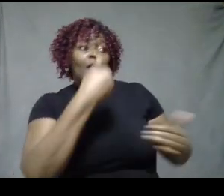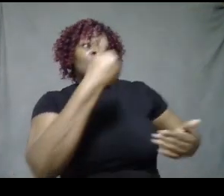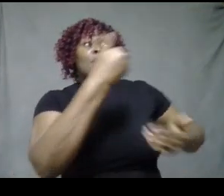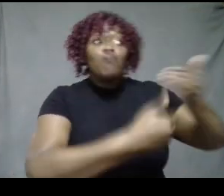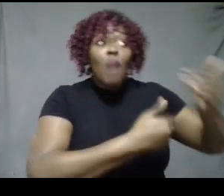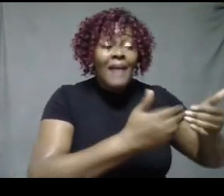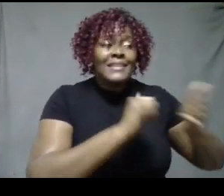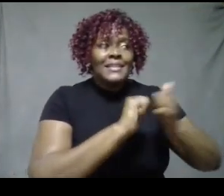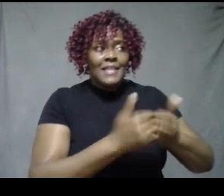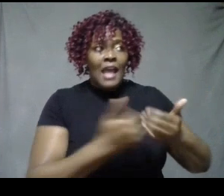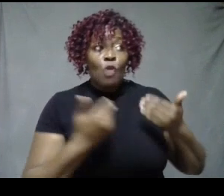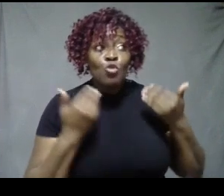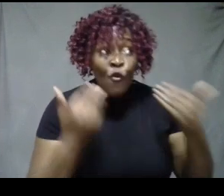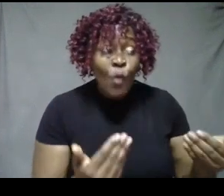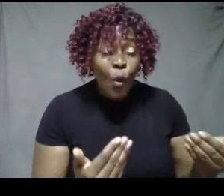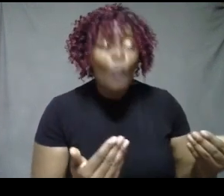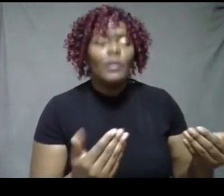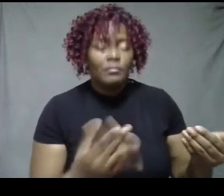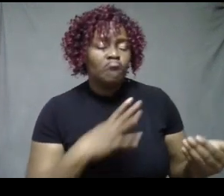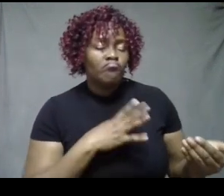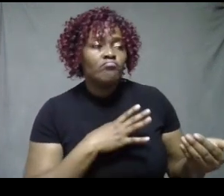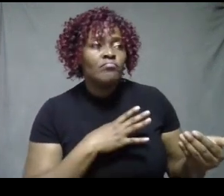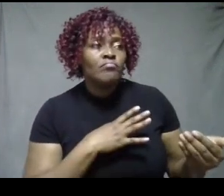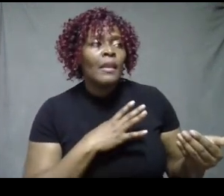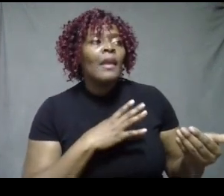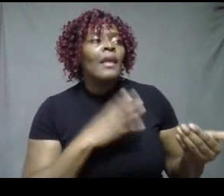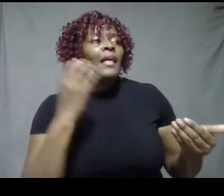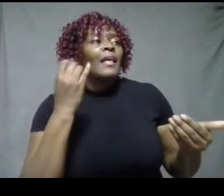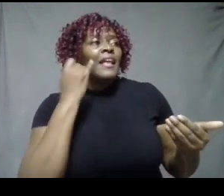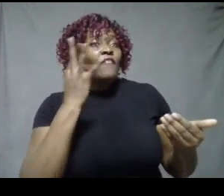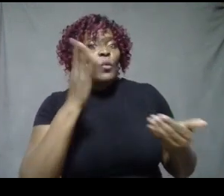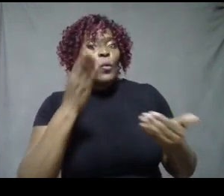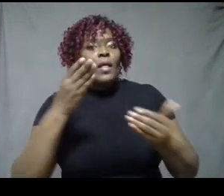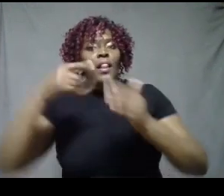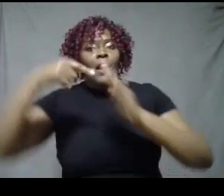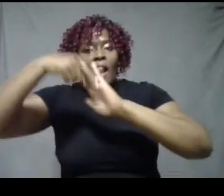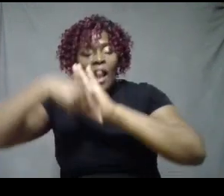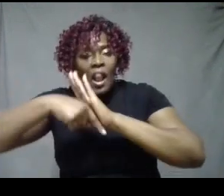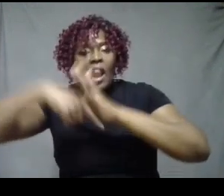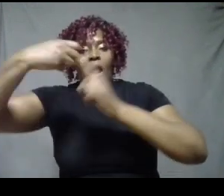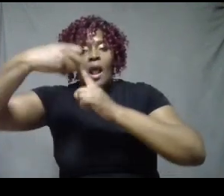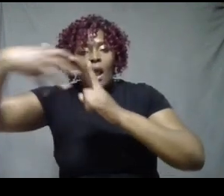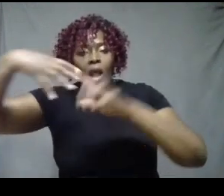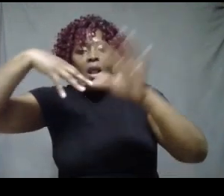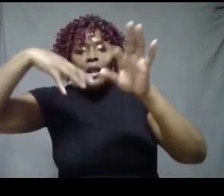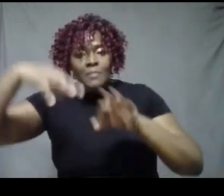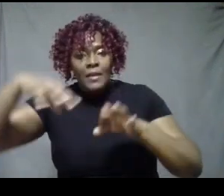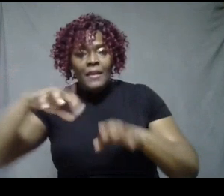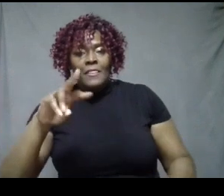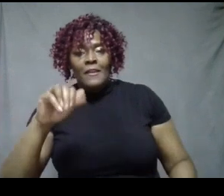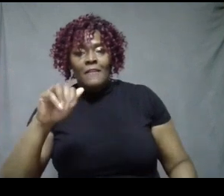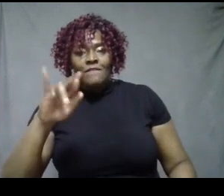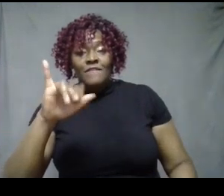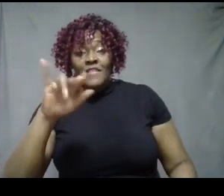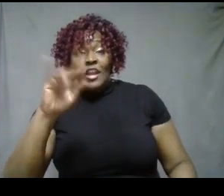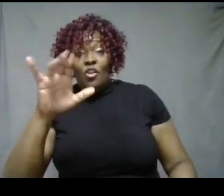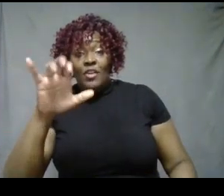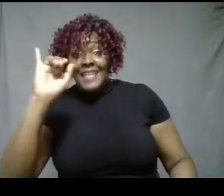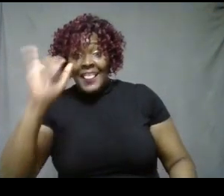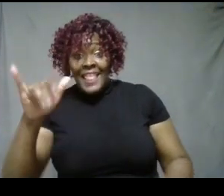move forward, then that's fine. If you're going to start getting into the variance application itself, you would